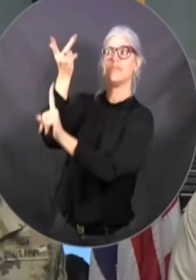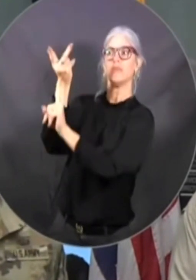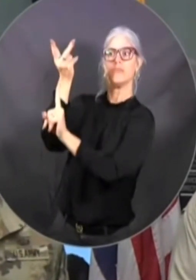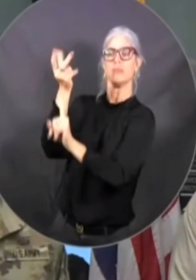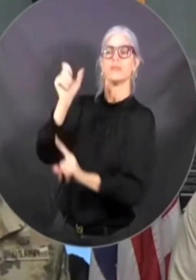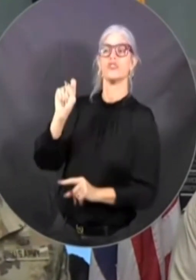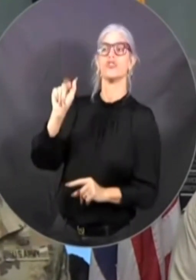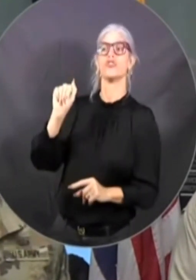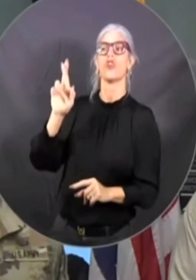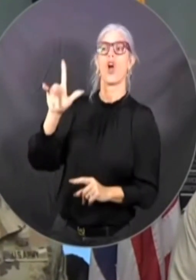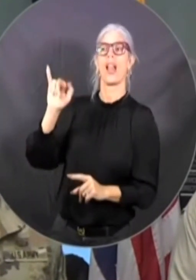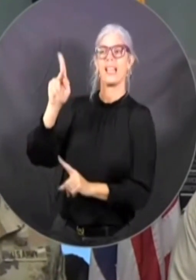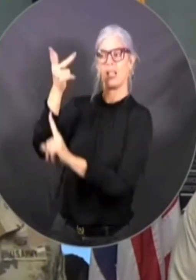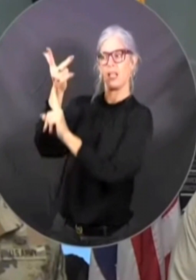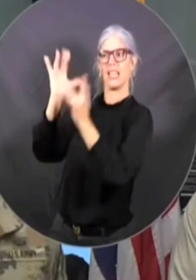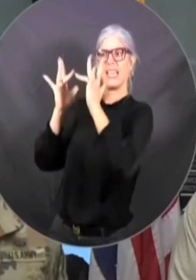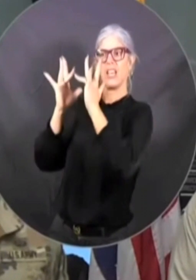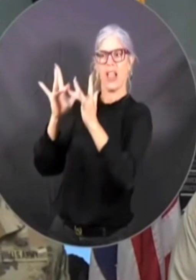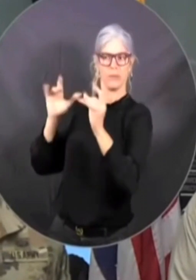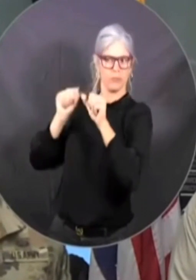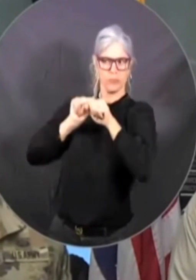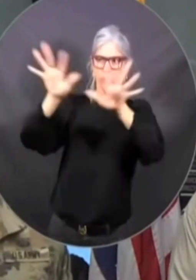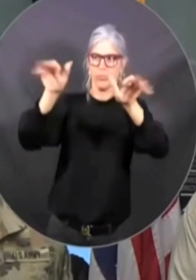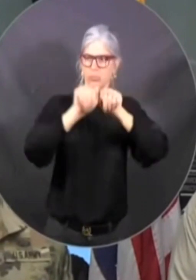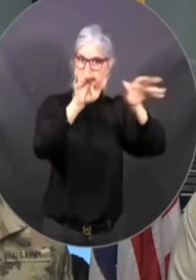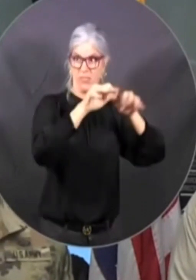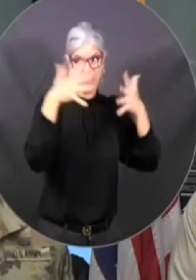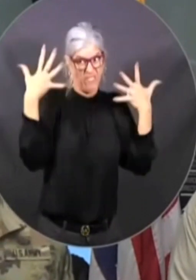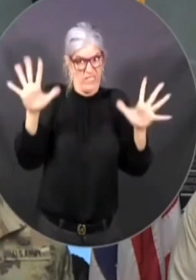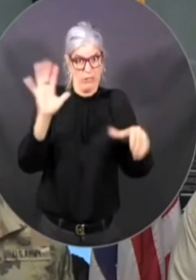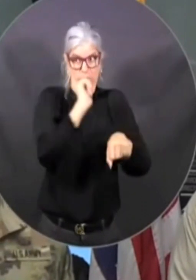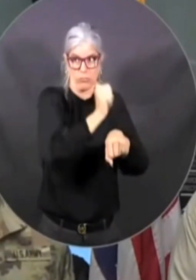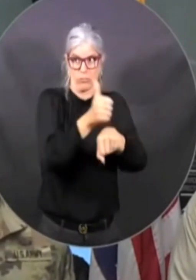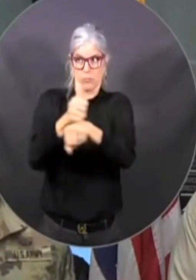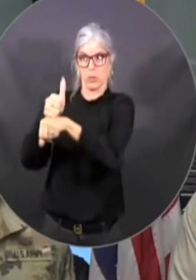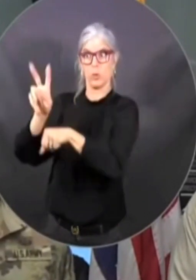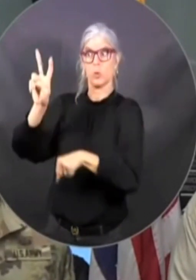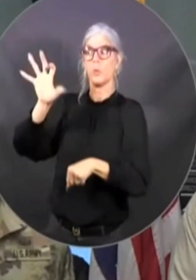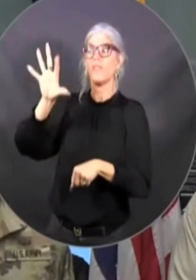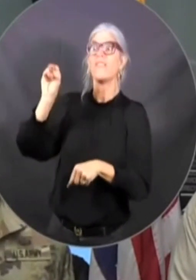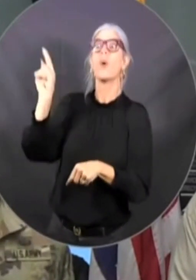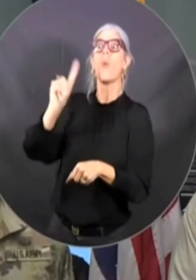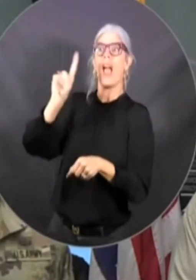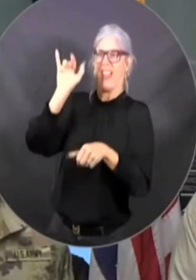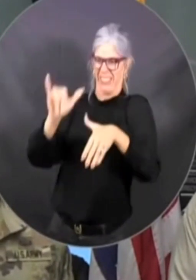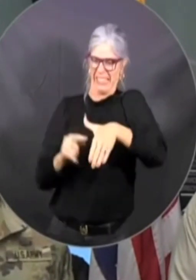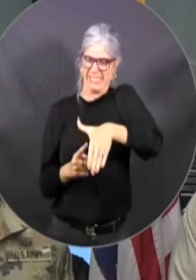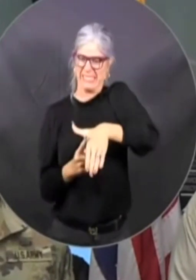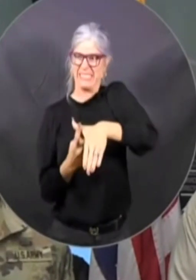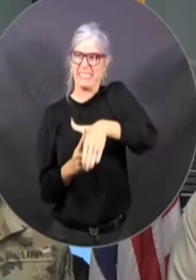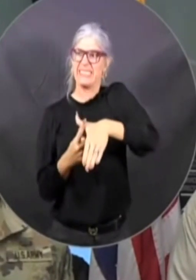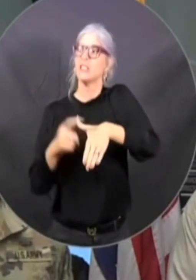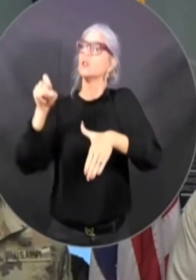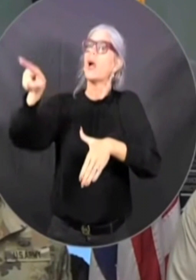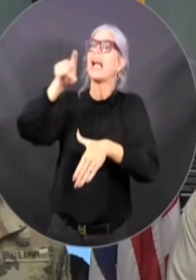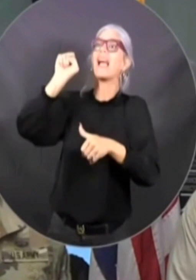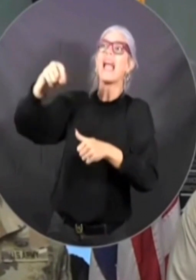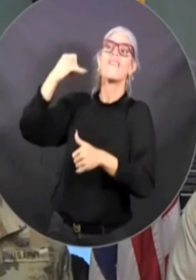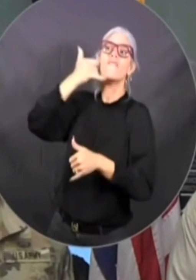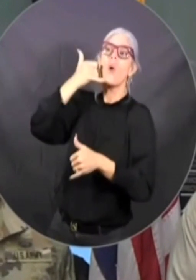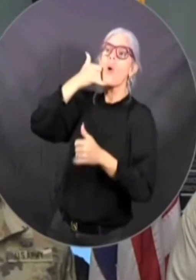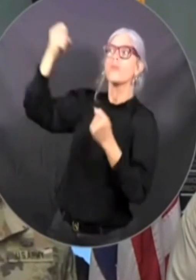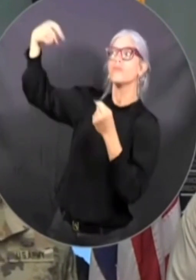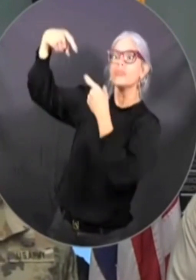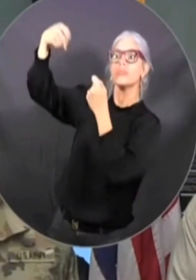been almost 250 that have been deployed. So as affected areas need that connectivity, Florida Division of Emergency Management is going to